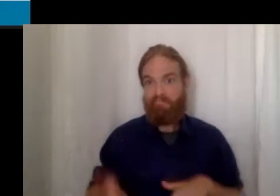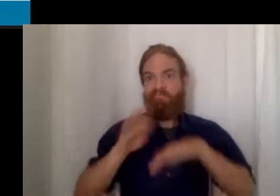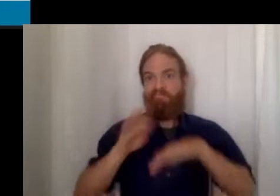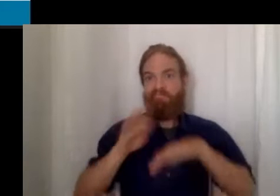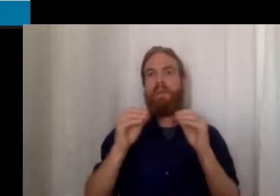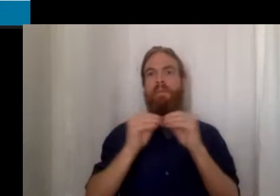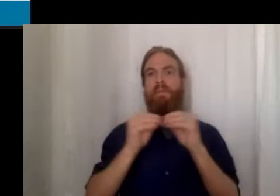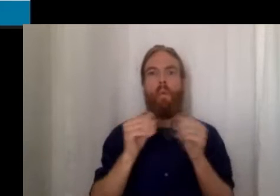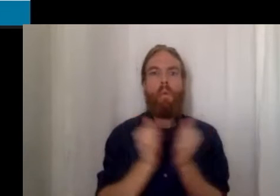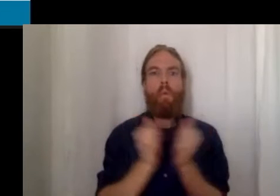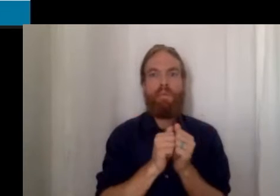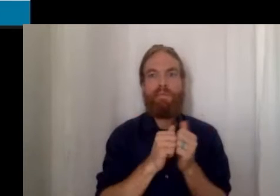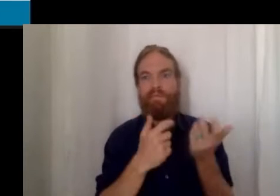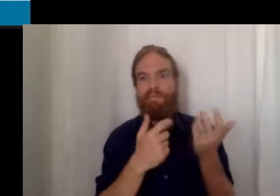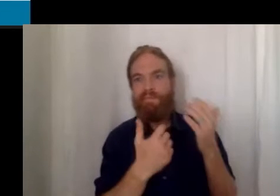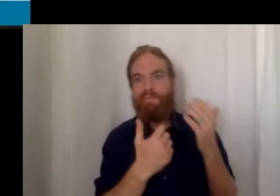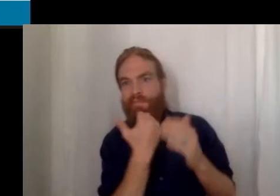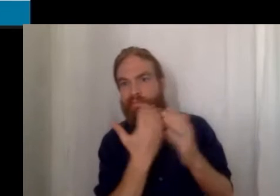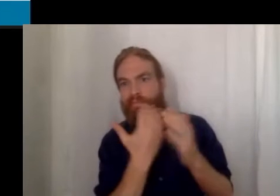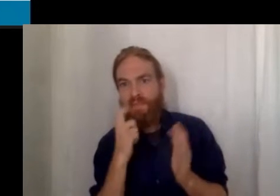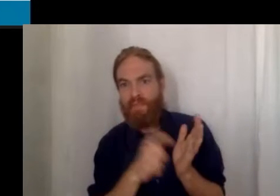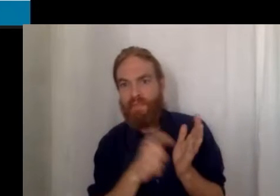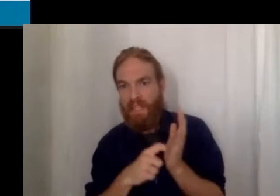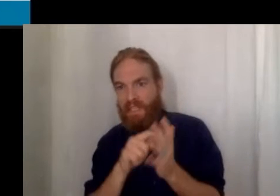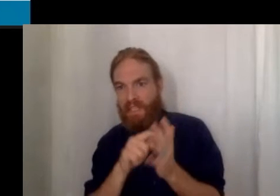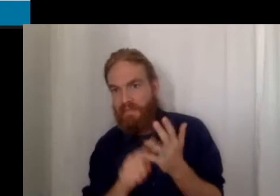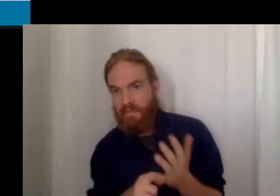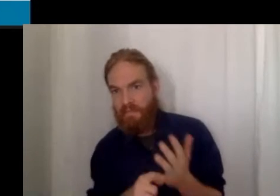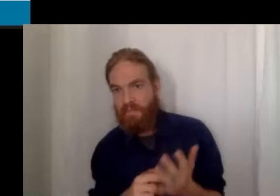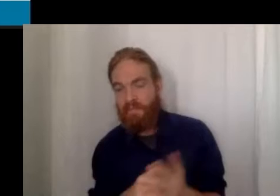bit more about that. Next slide, please.